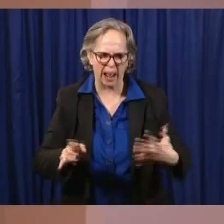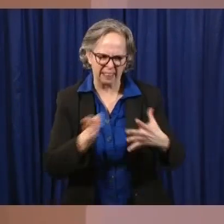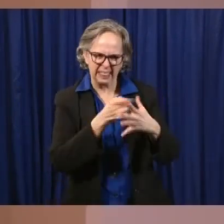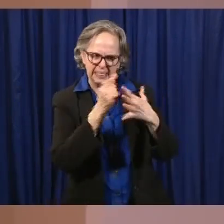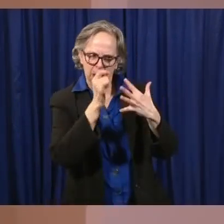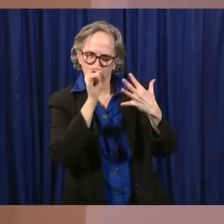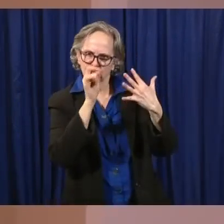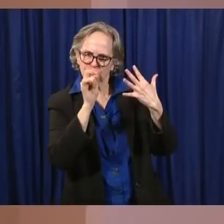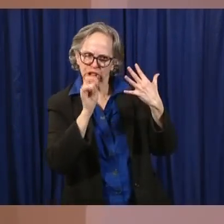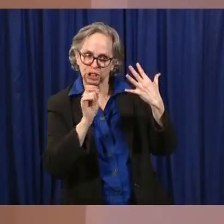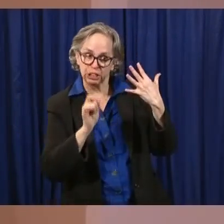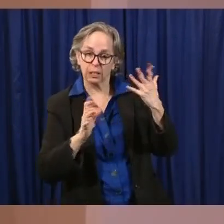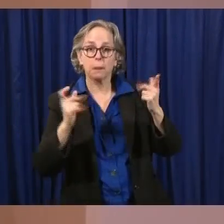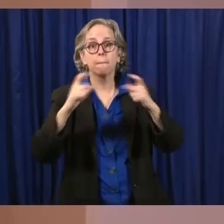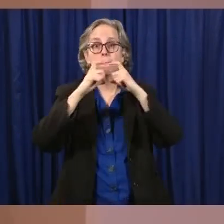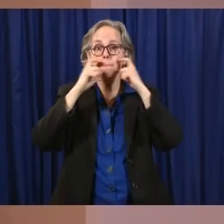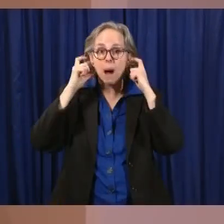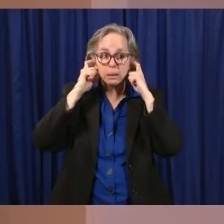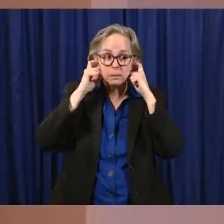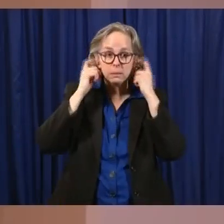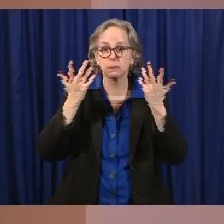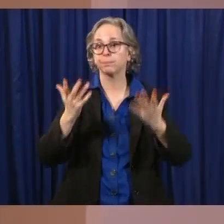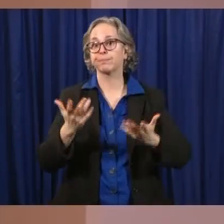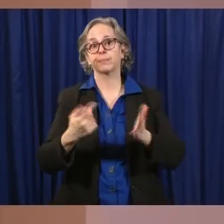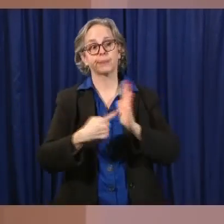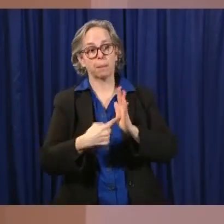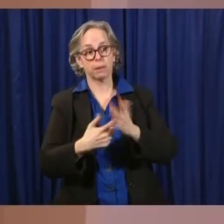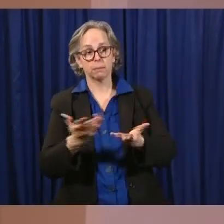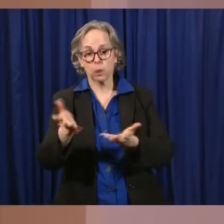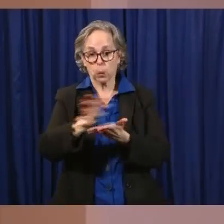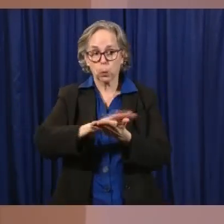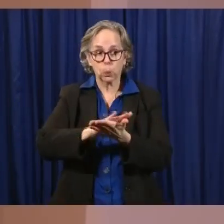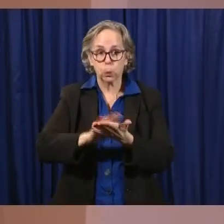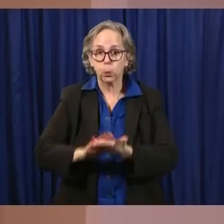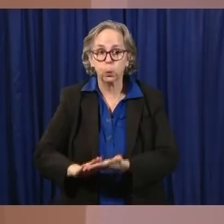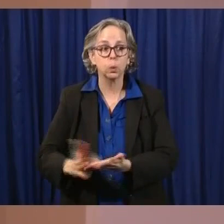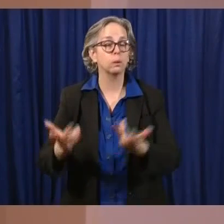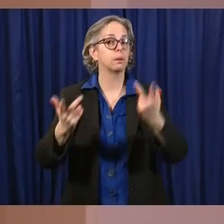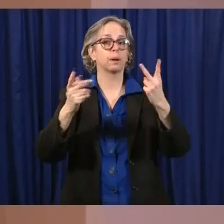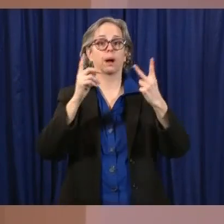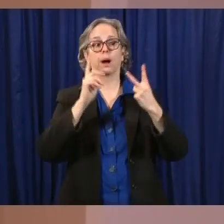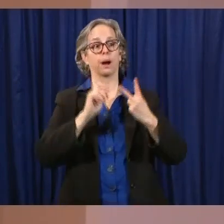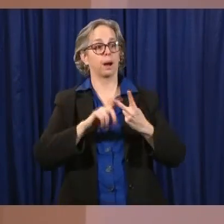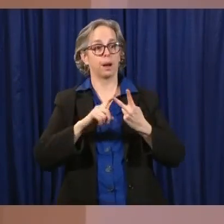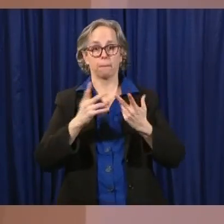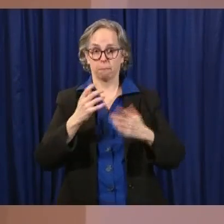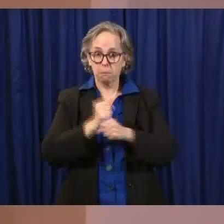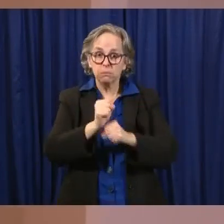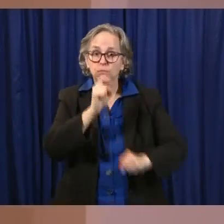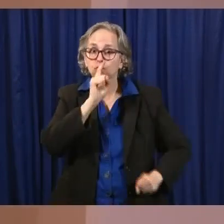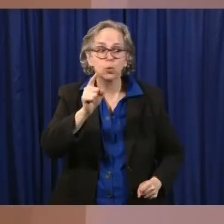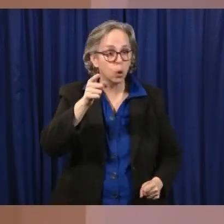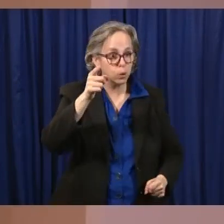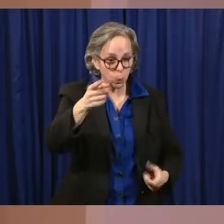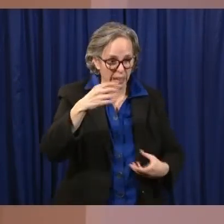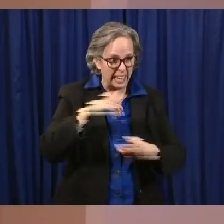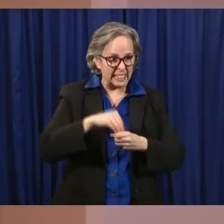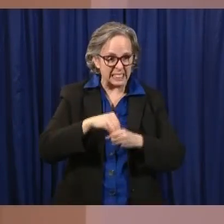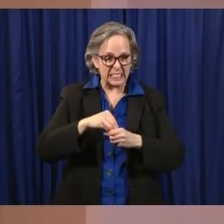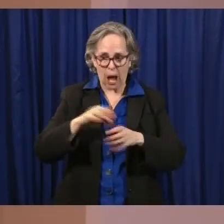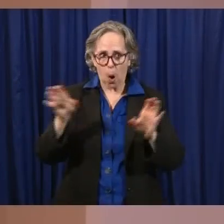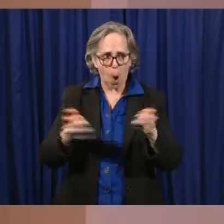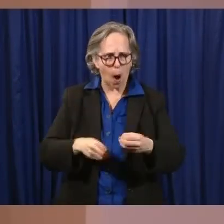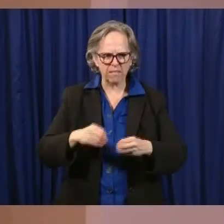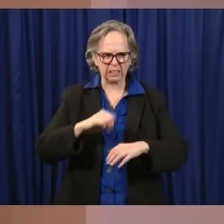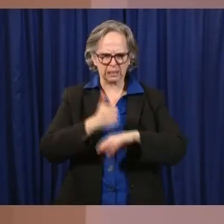cloth masks to disinfectant, to making sure that you have the structure within your organization where someone's in charge